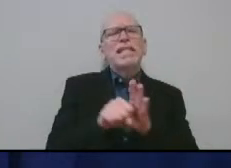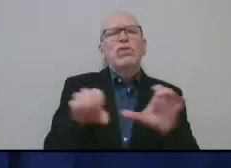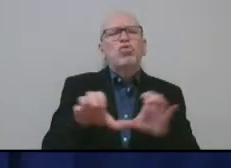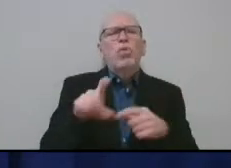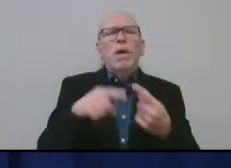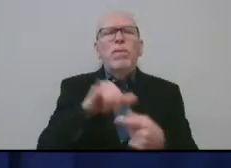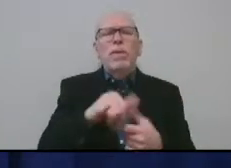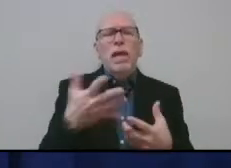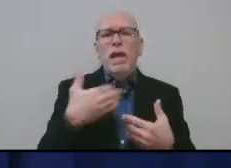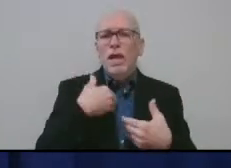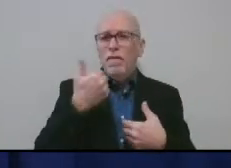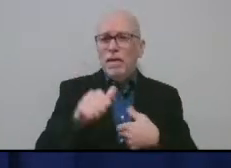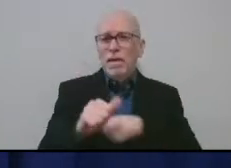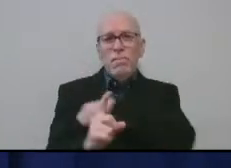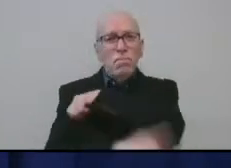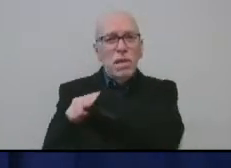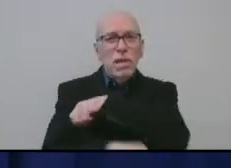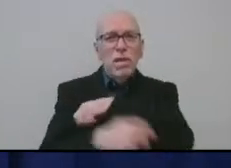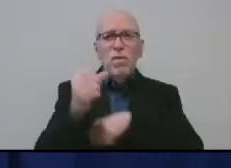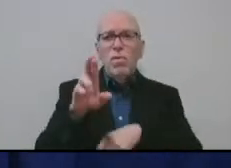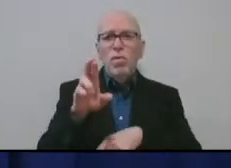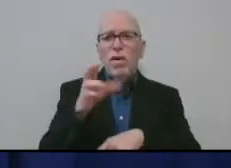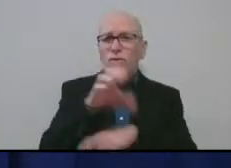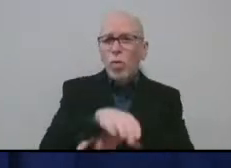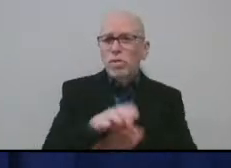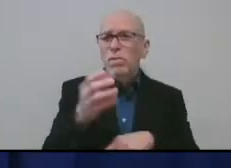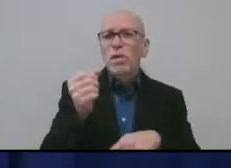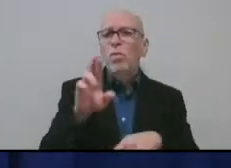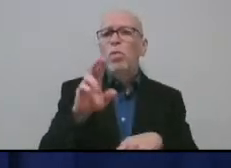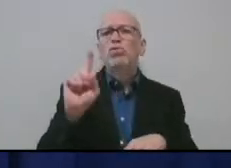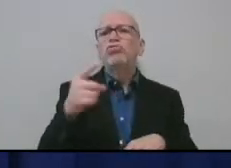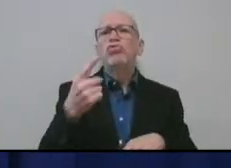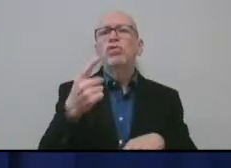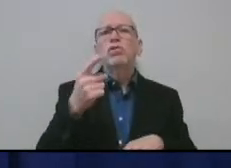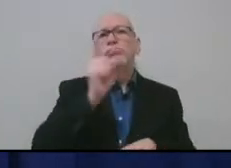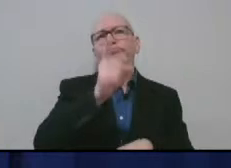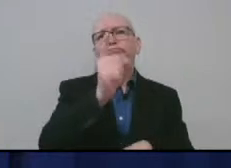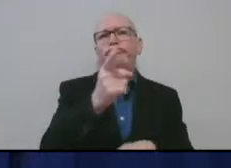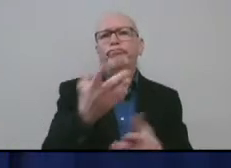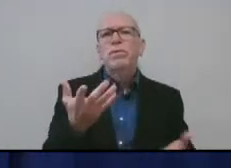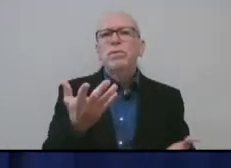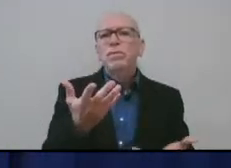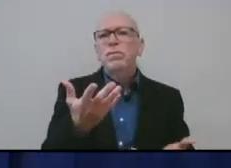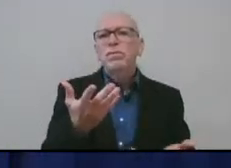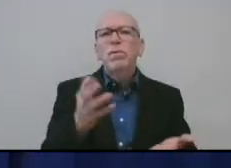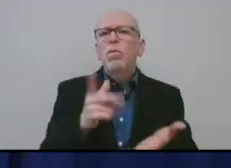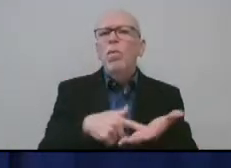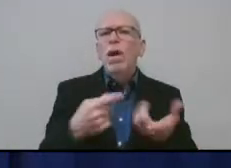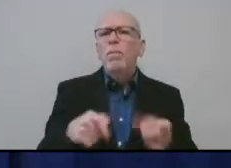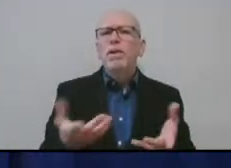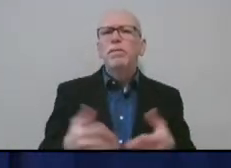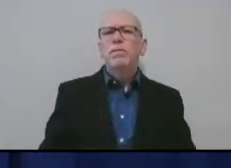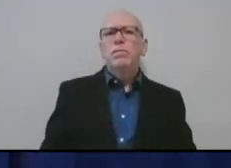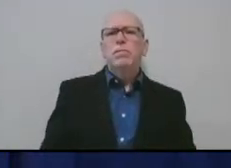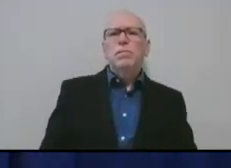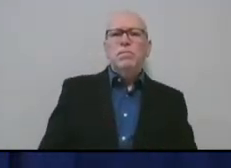there repercussions? Is there enforcement? Is it just a scolding directly to them? What happens from here? Right. I try to call it